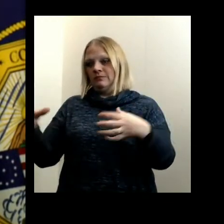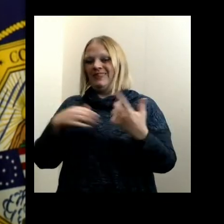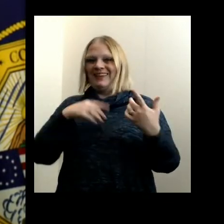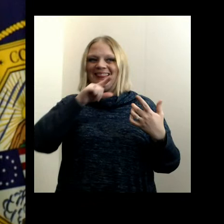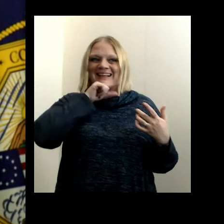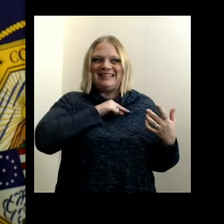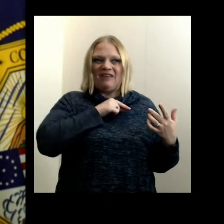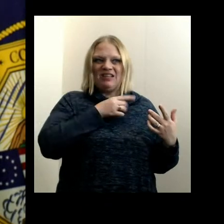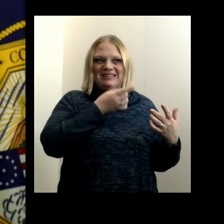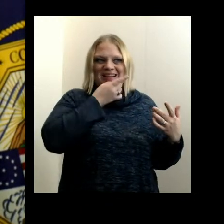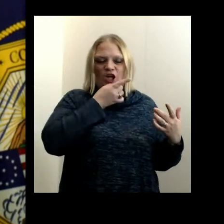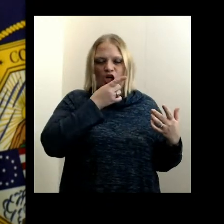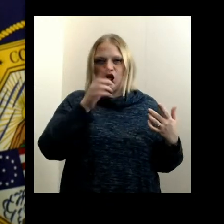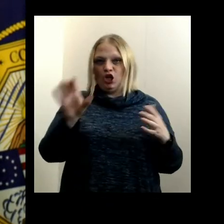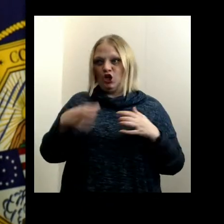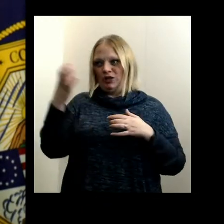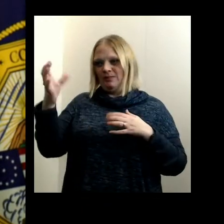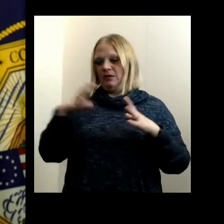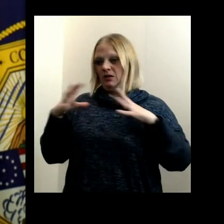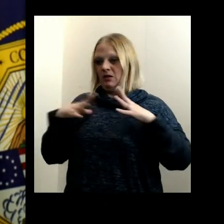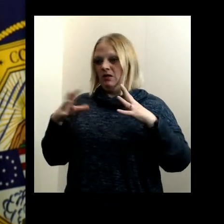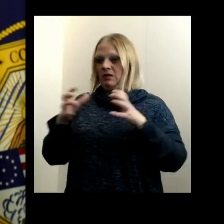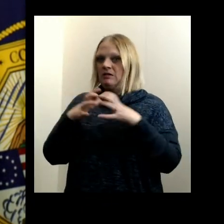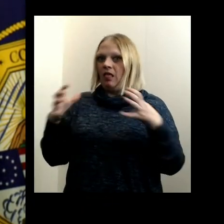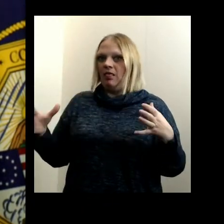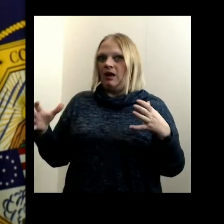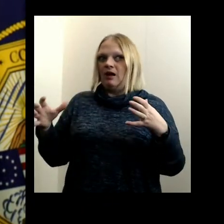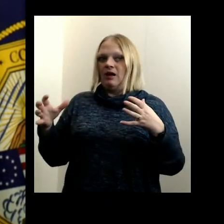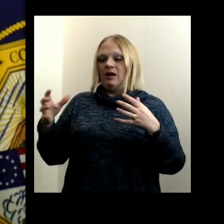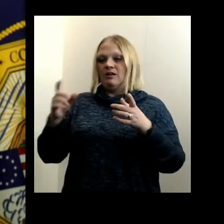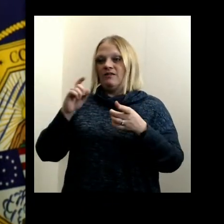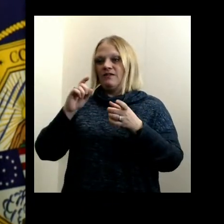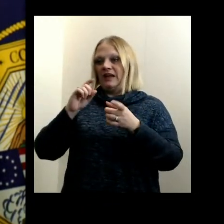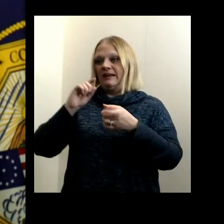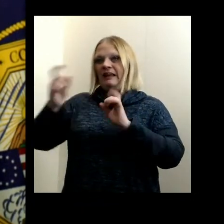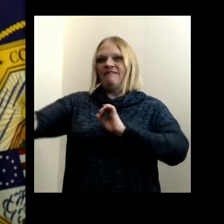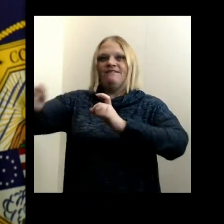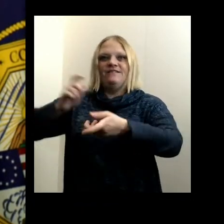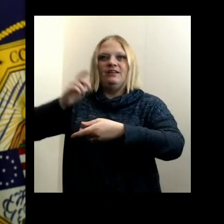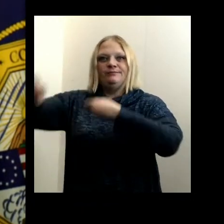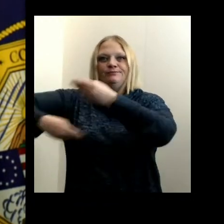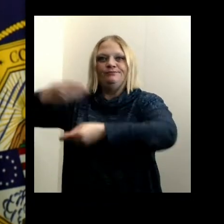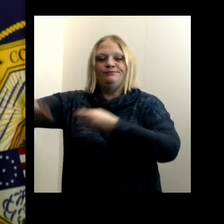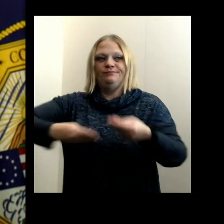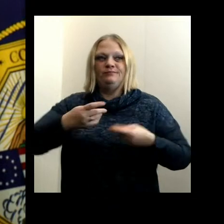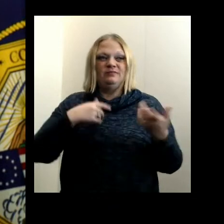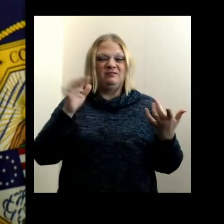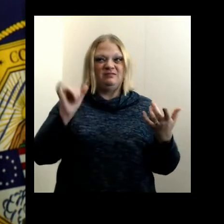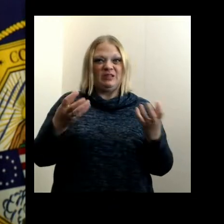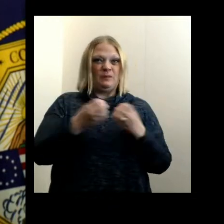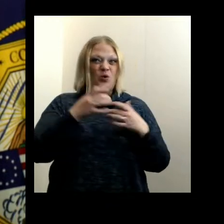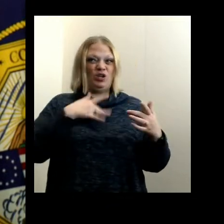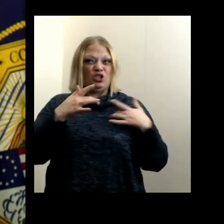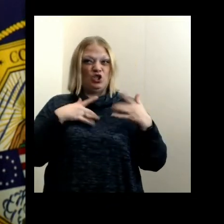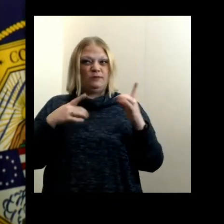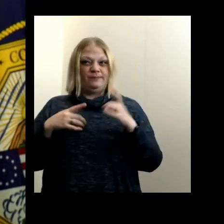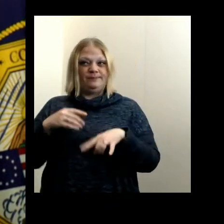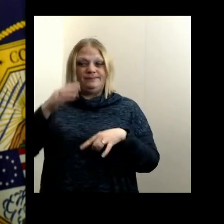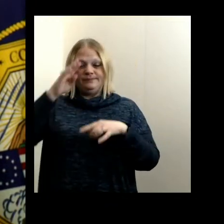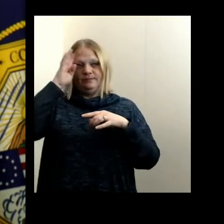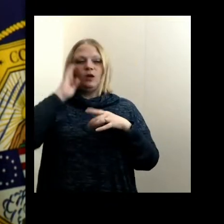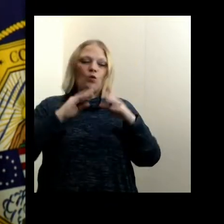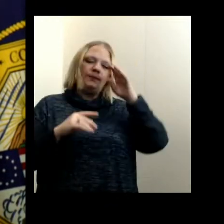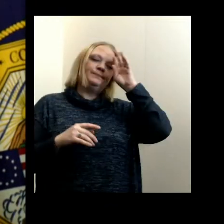dinner. Christmas, the holiday season, that's when you're doing a lot of present exchanges. So I didn't know if that was of greater concern to